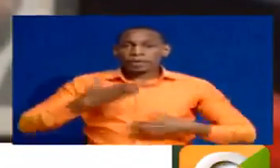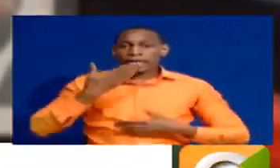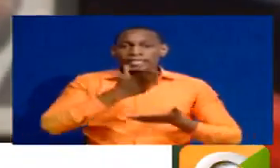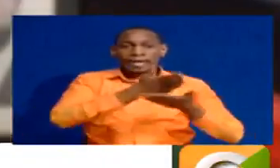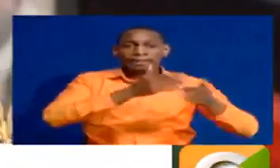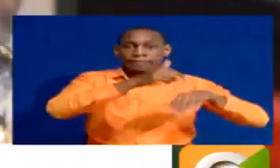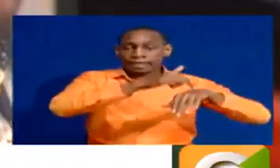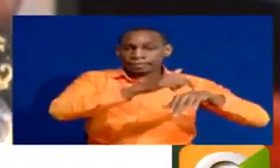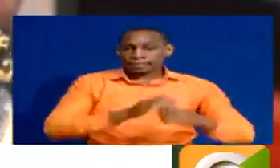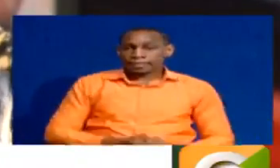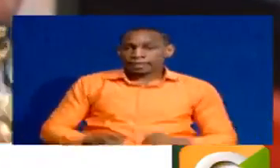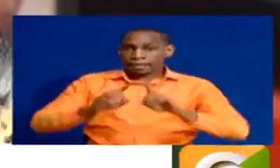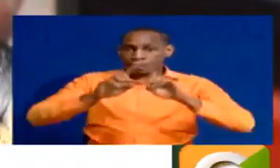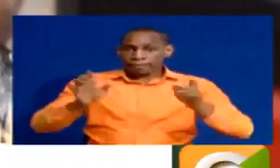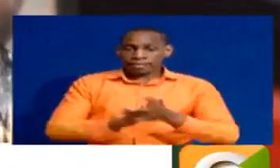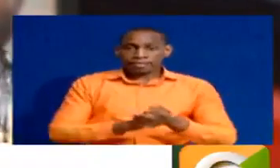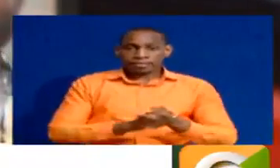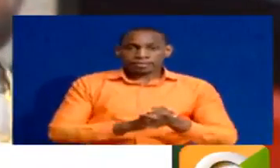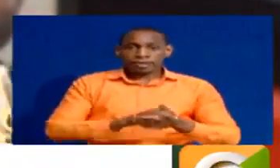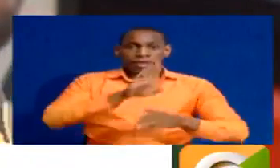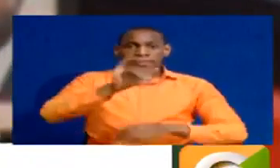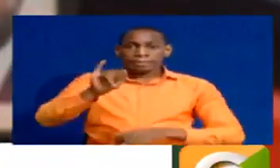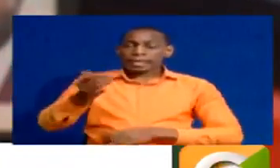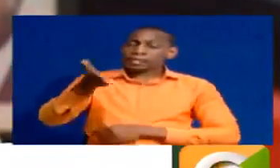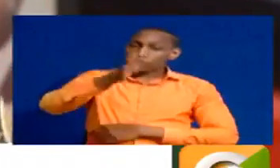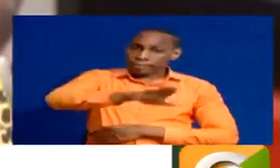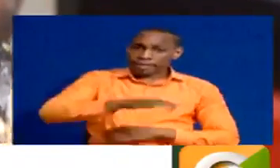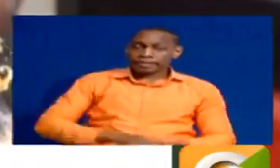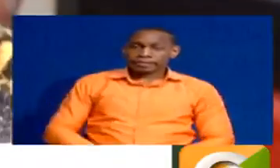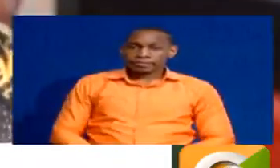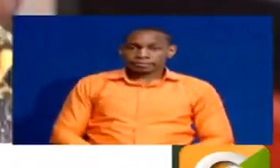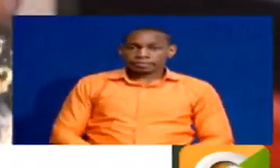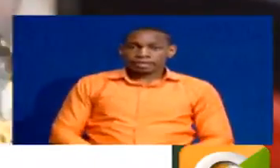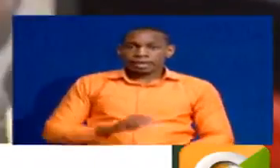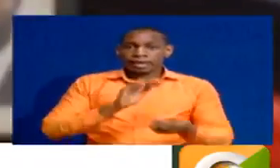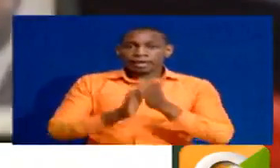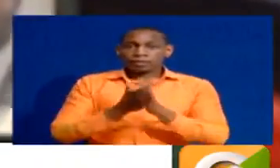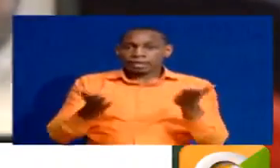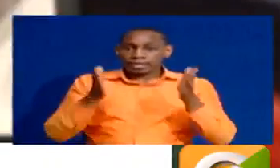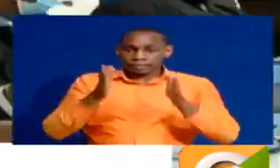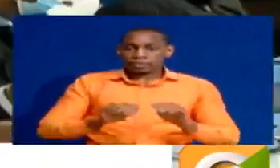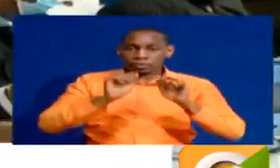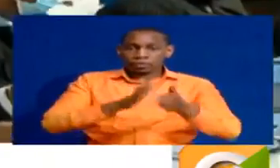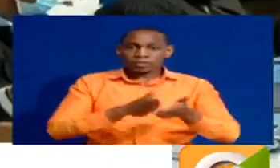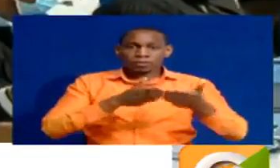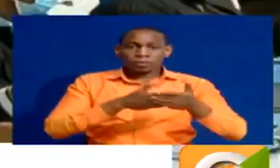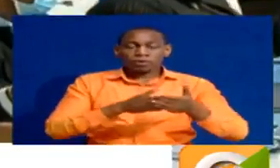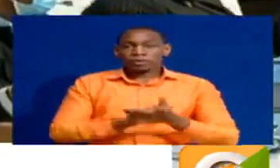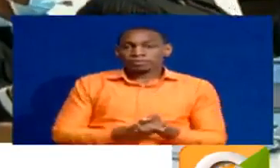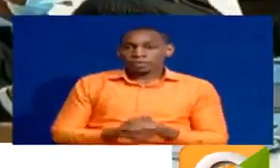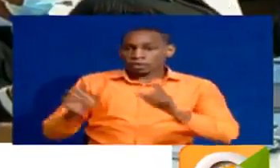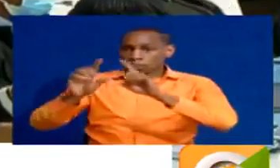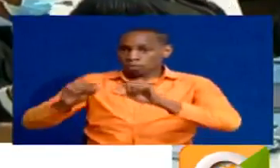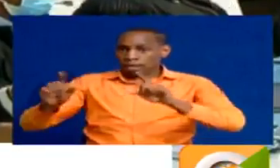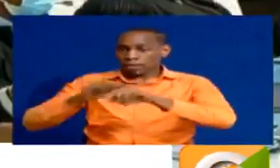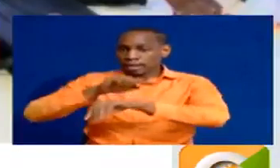wapi? Lakini reggae itarudi. Nobody can. His sentiments